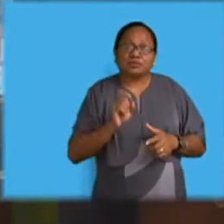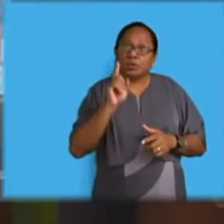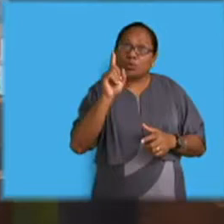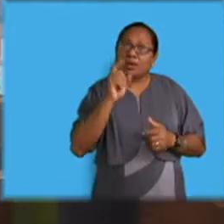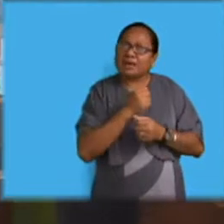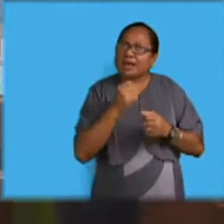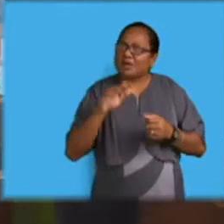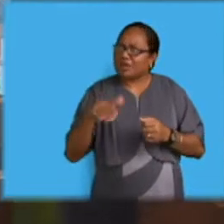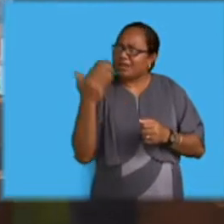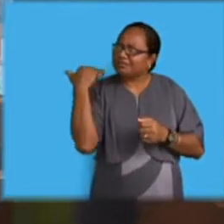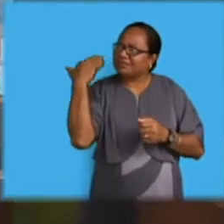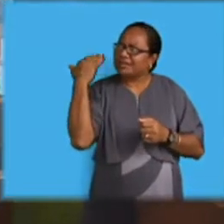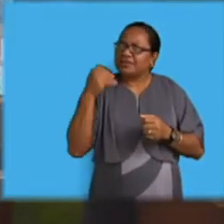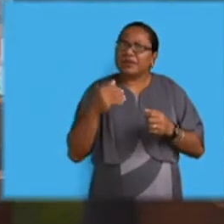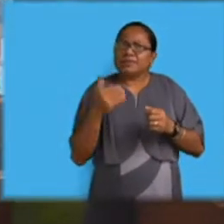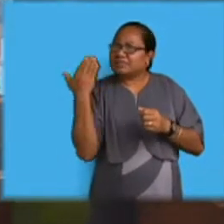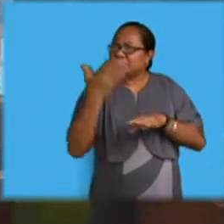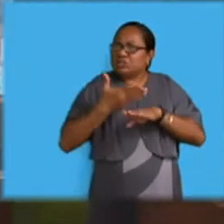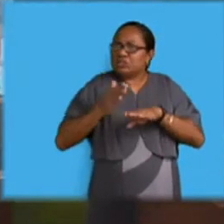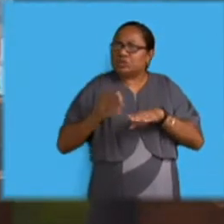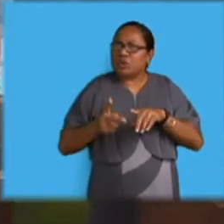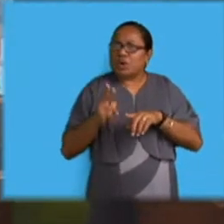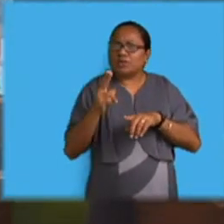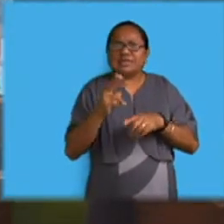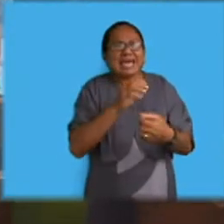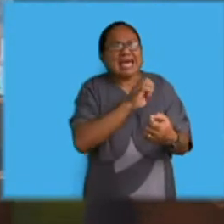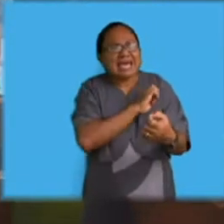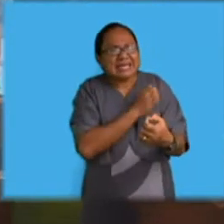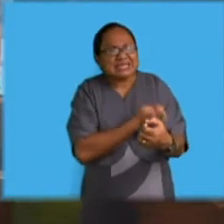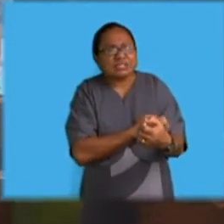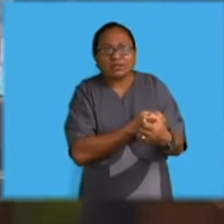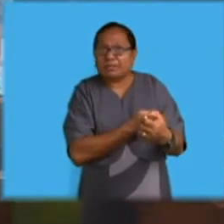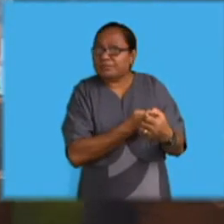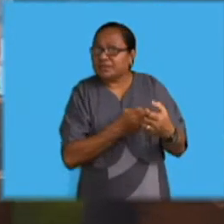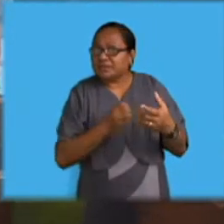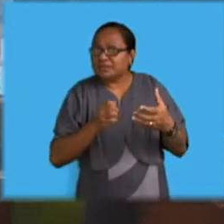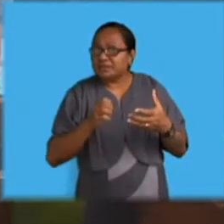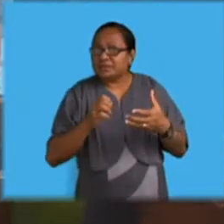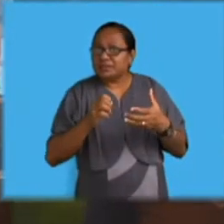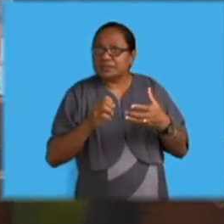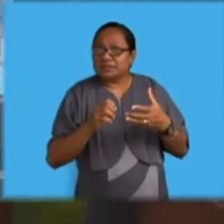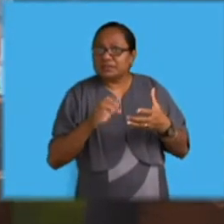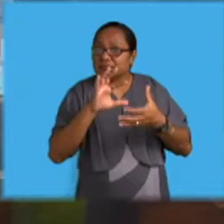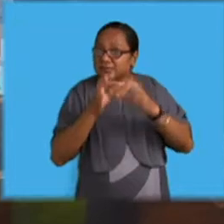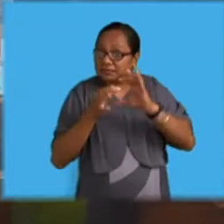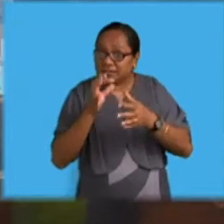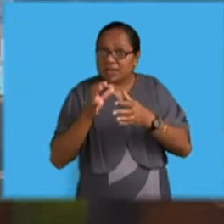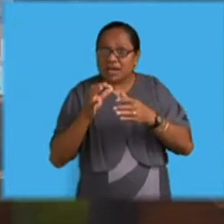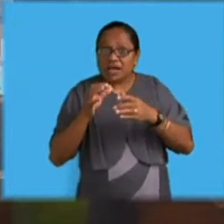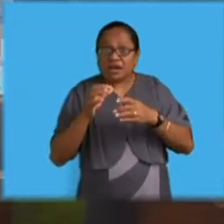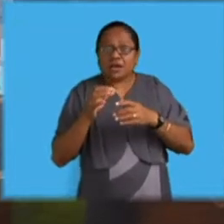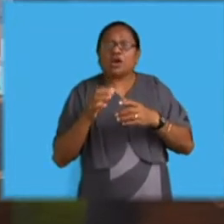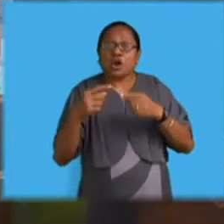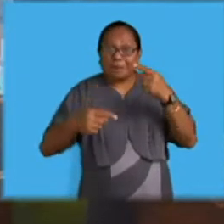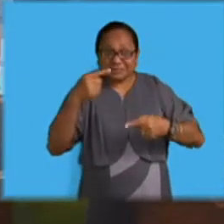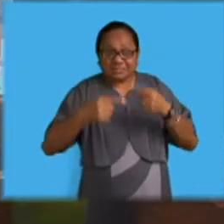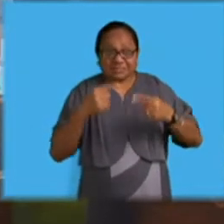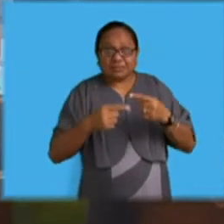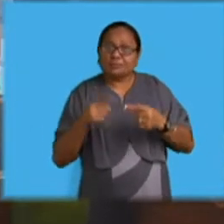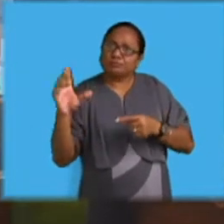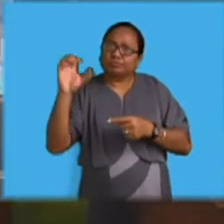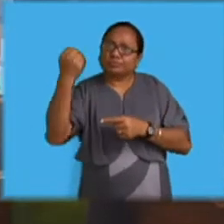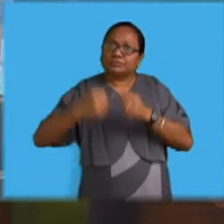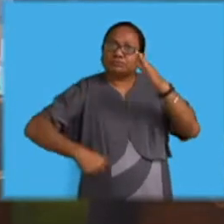child from the recently launched Energy Olympiad competition, who won the top, got 100% mark